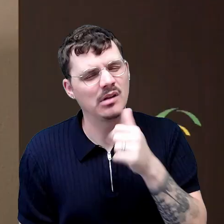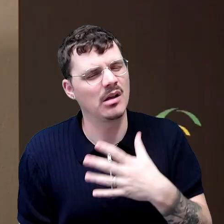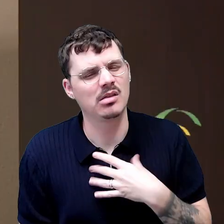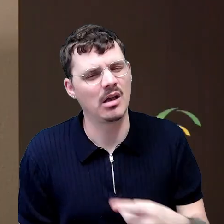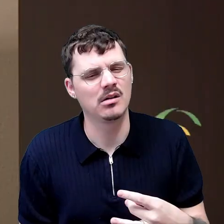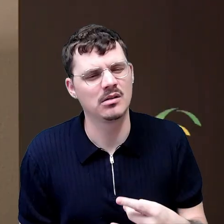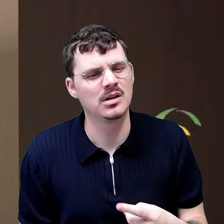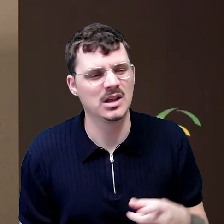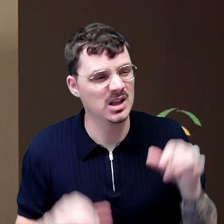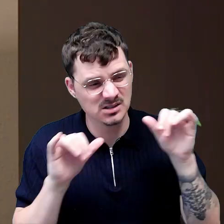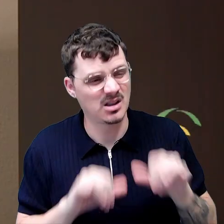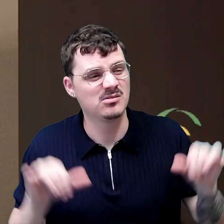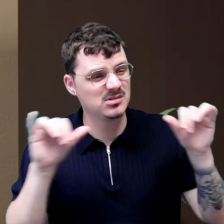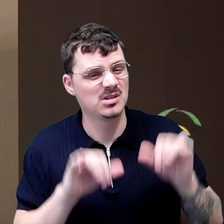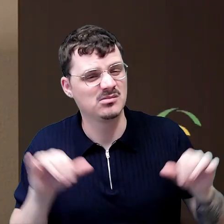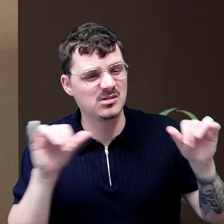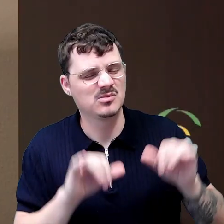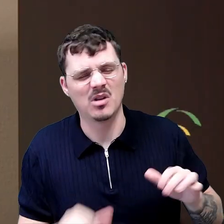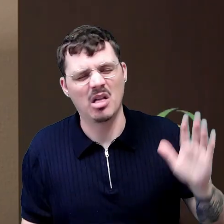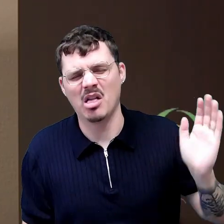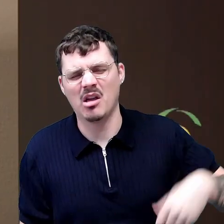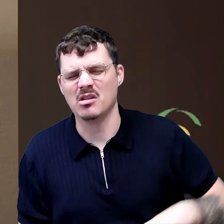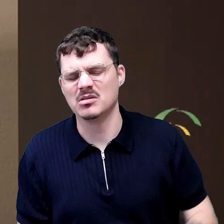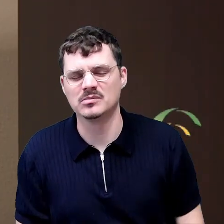He doesn't like doing the same thing.